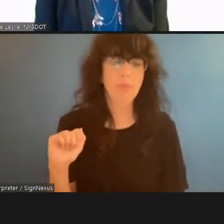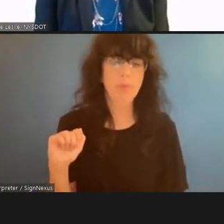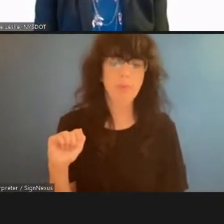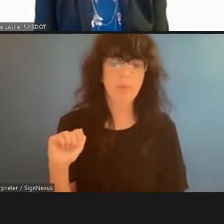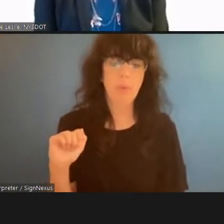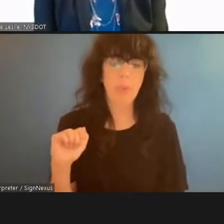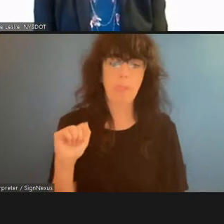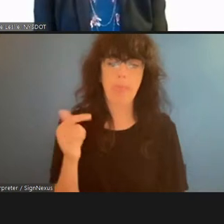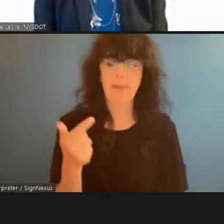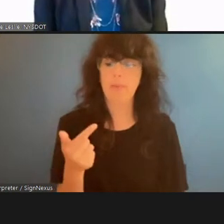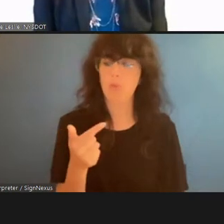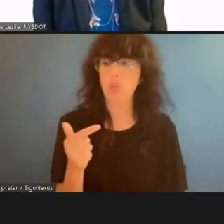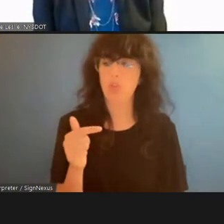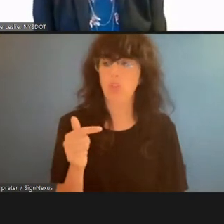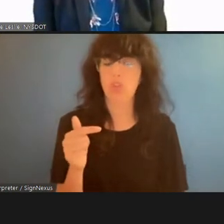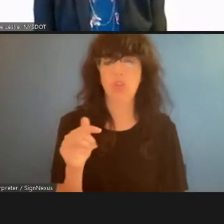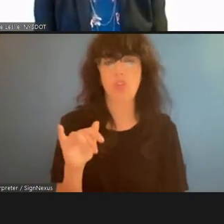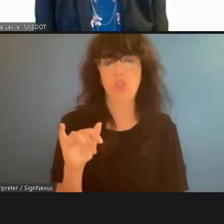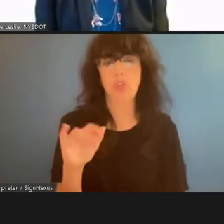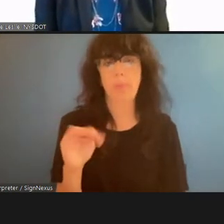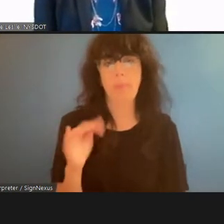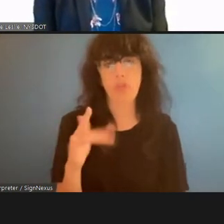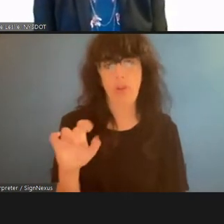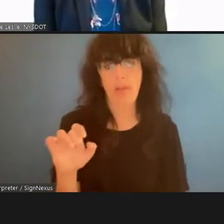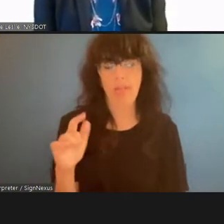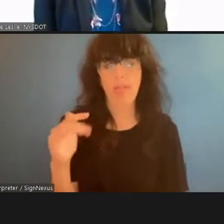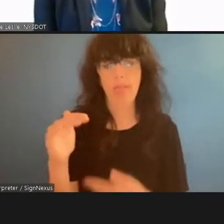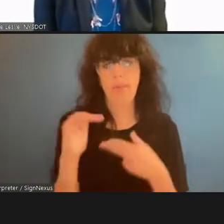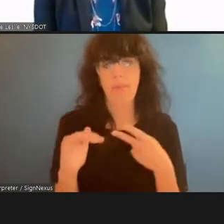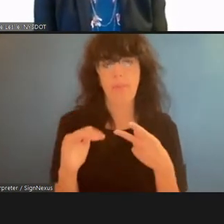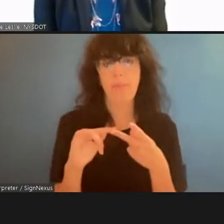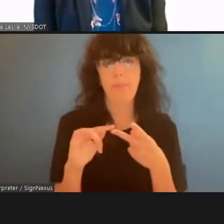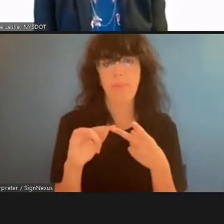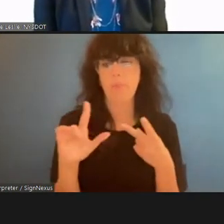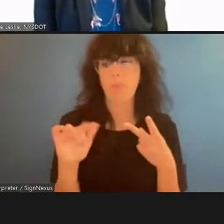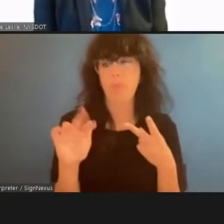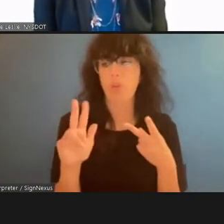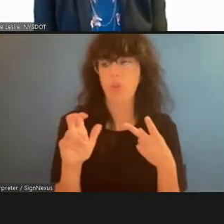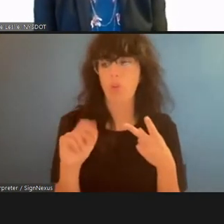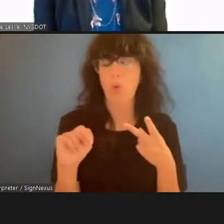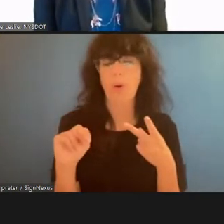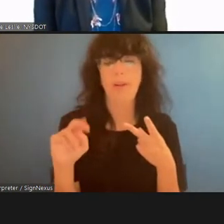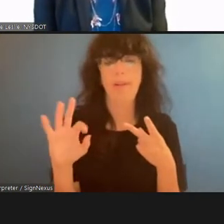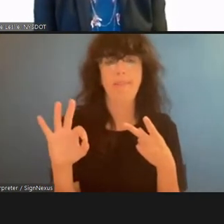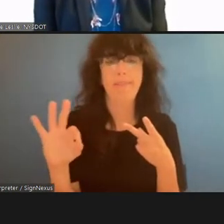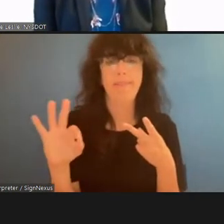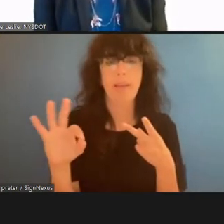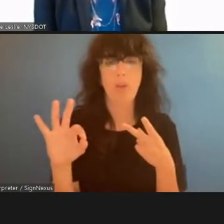our next speaker is jean darcel michelle followed by lauren secular